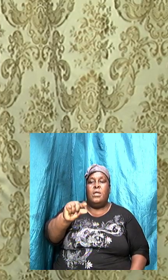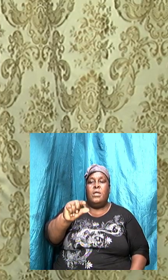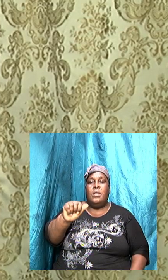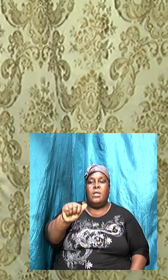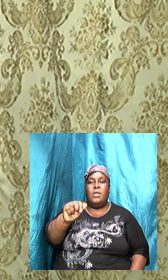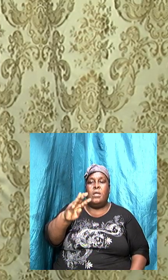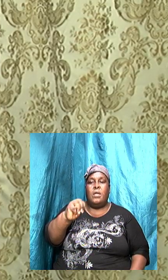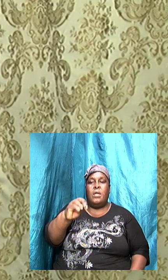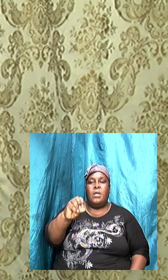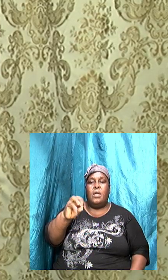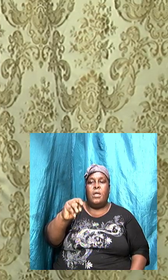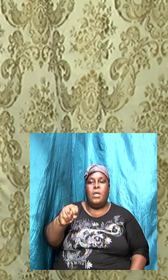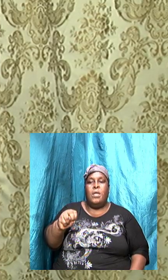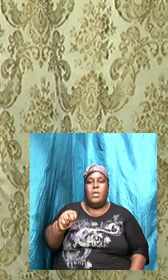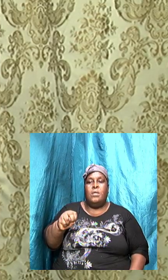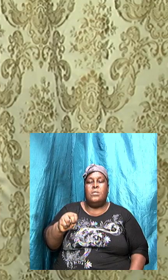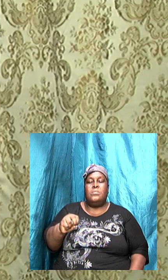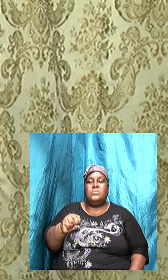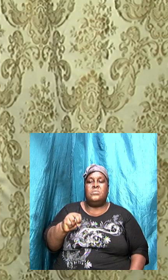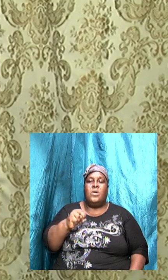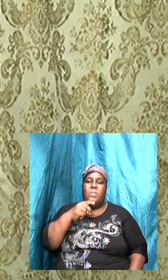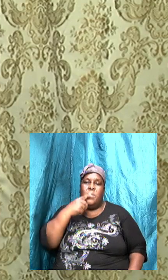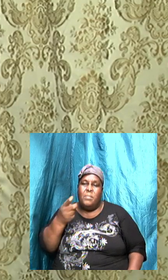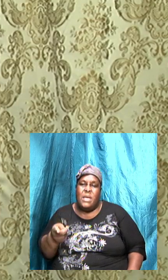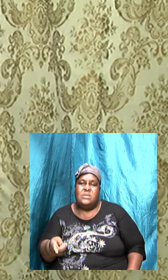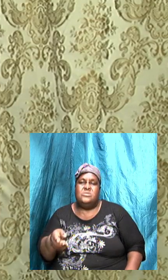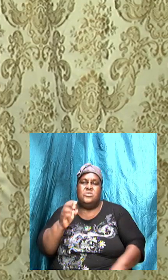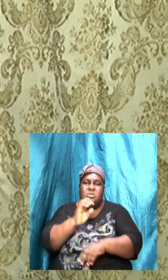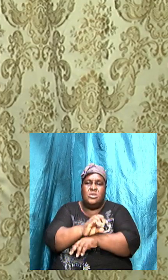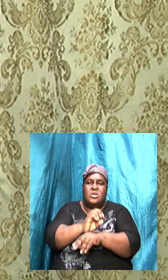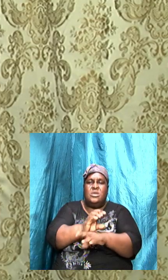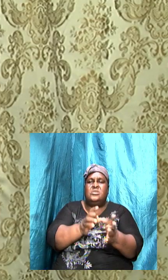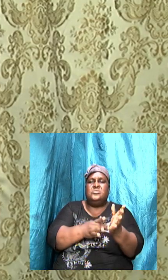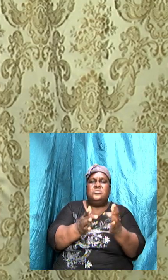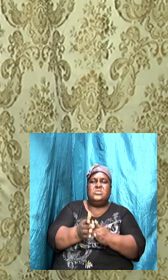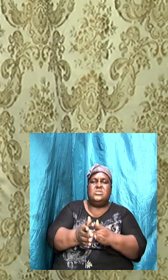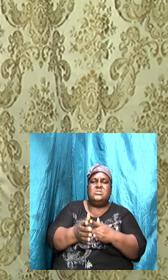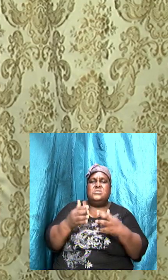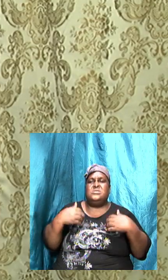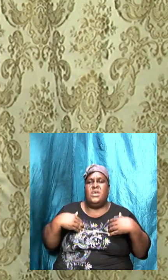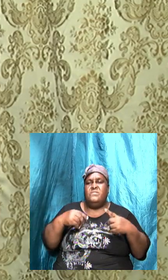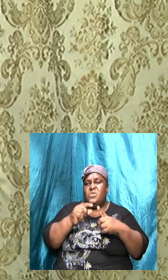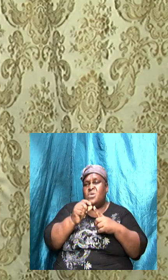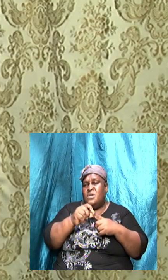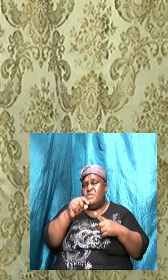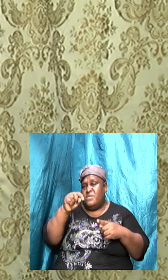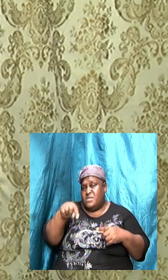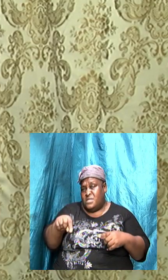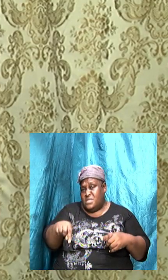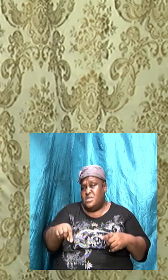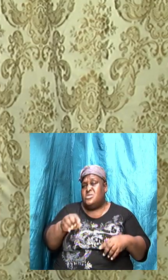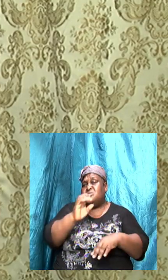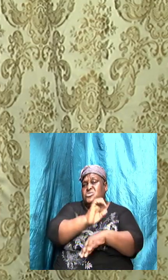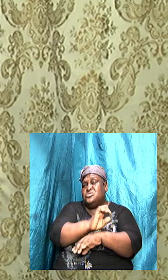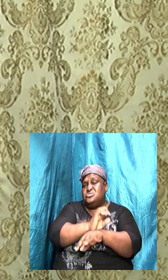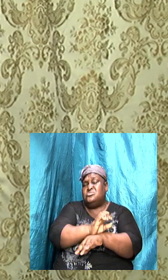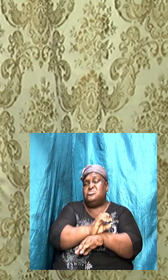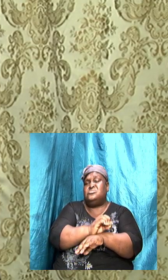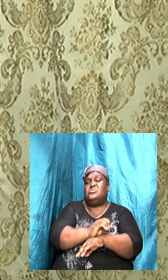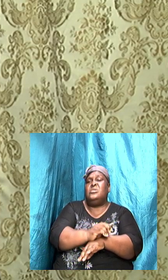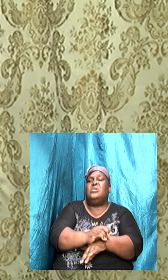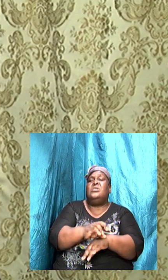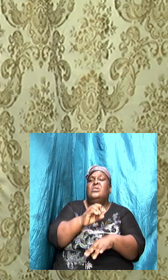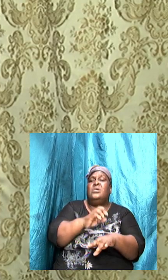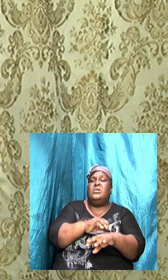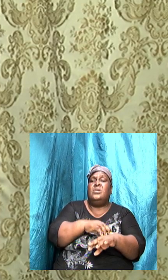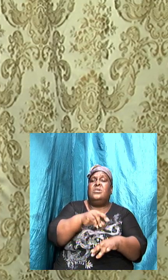compromising church. And we see that Jesus had some words for this church at Pergamos. And